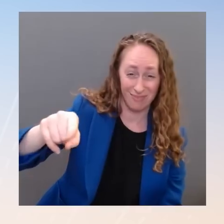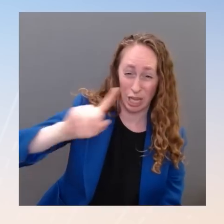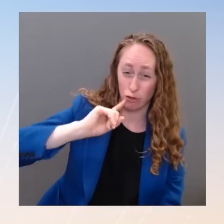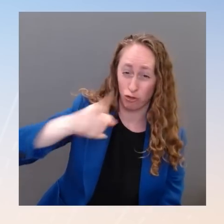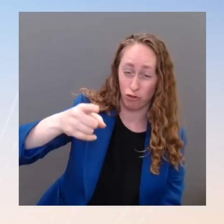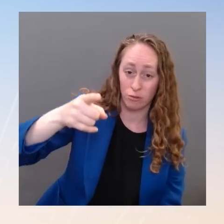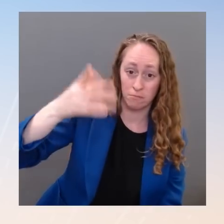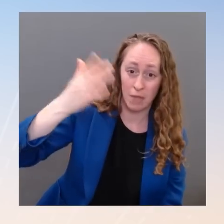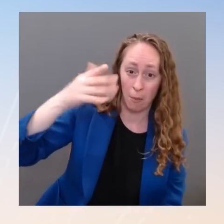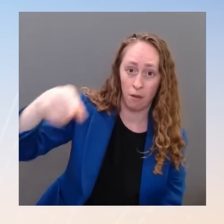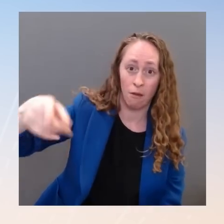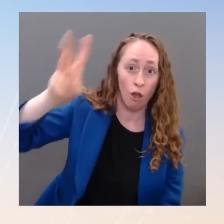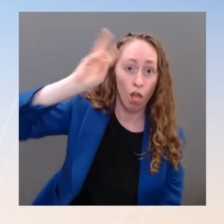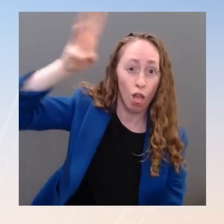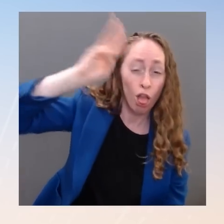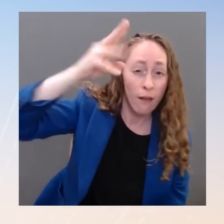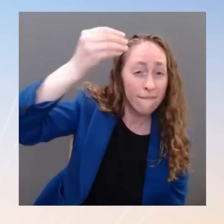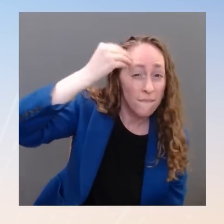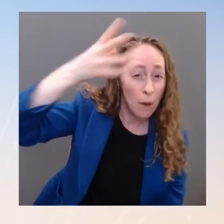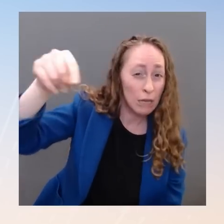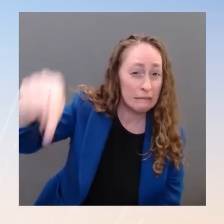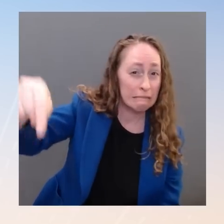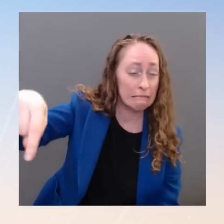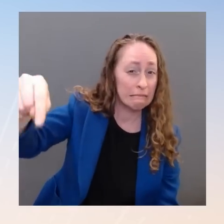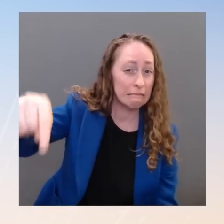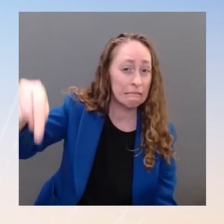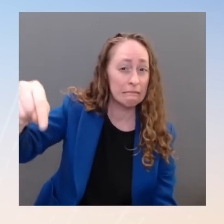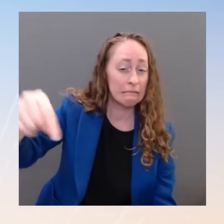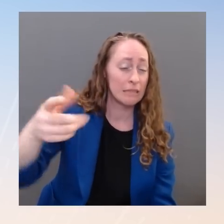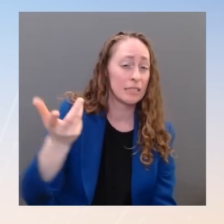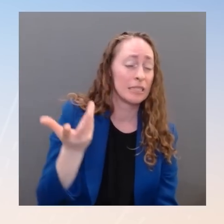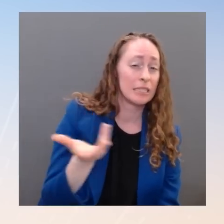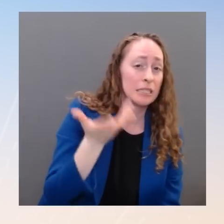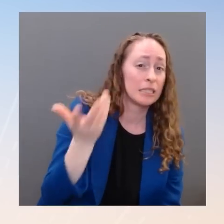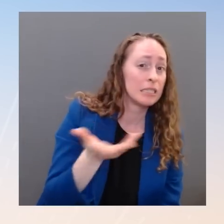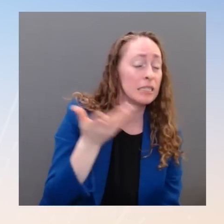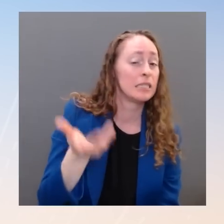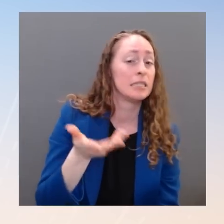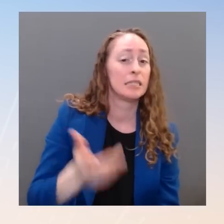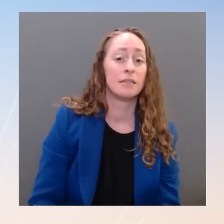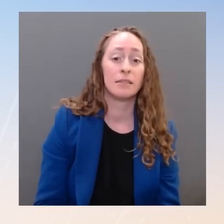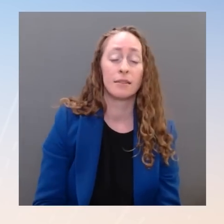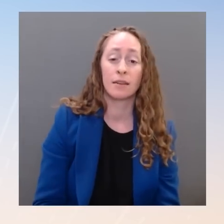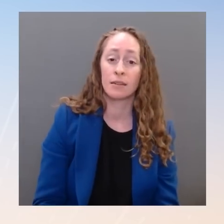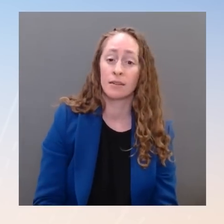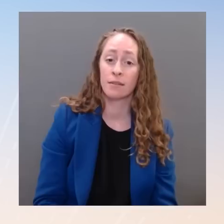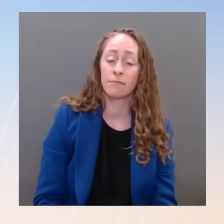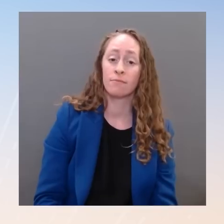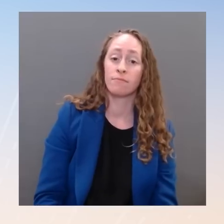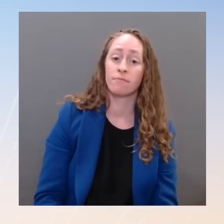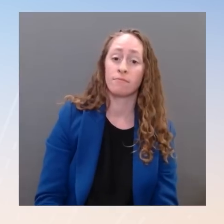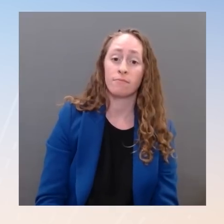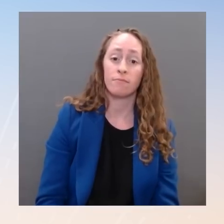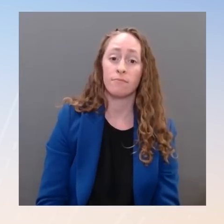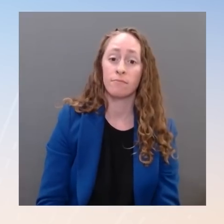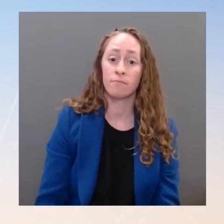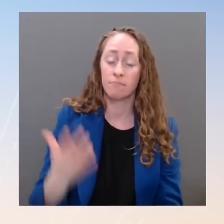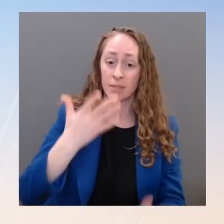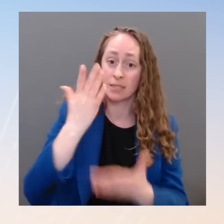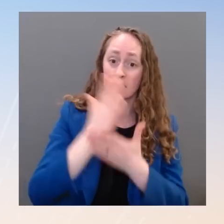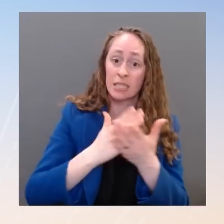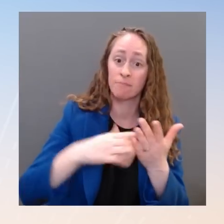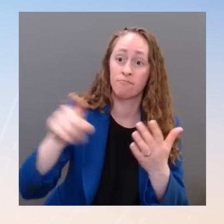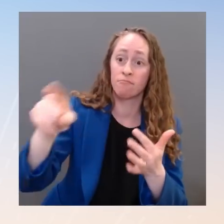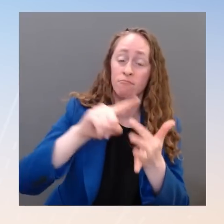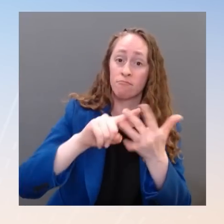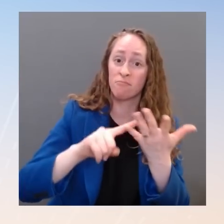that reporting has been proven to be factual in some ways? Well, I don't have any comments on the laptop, but what I can